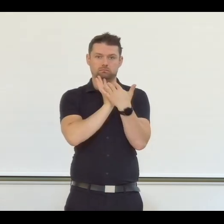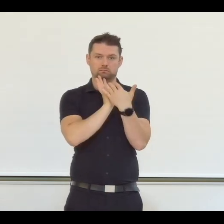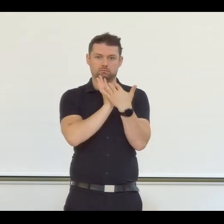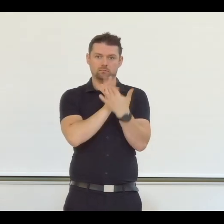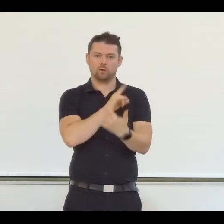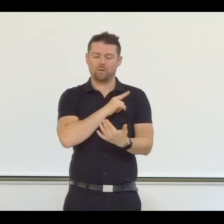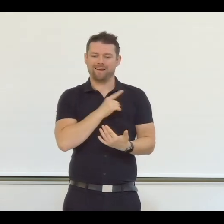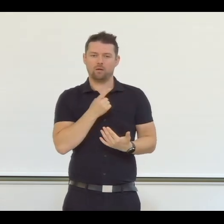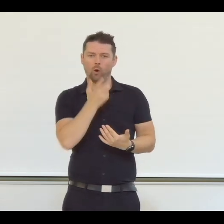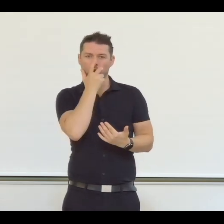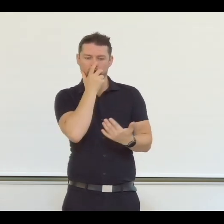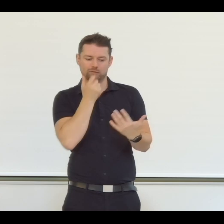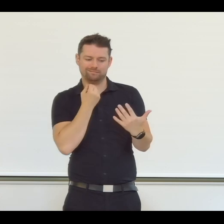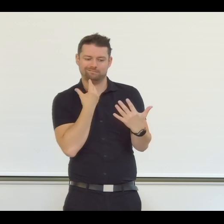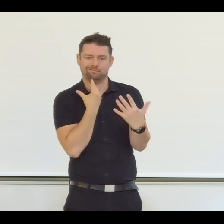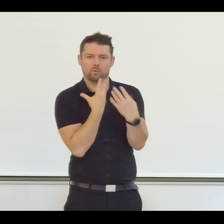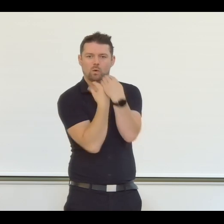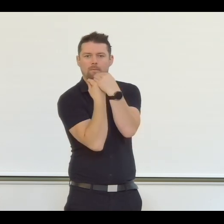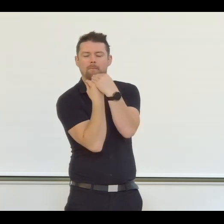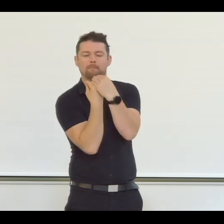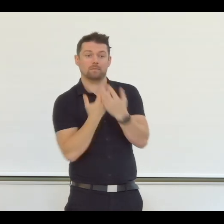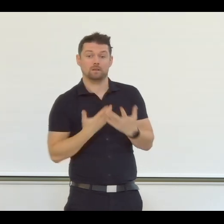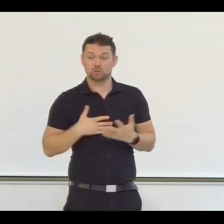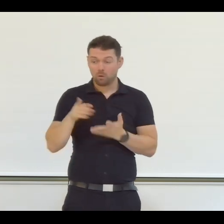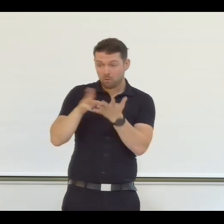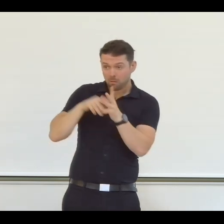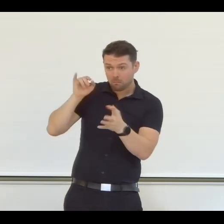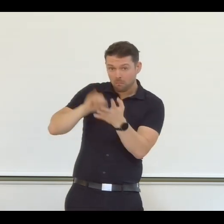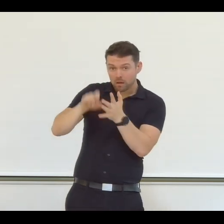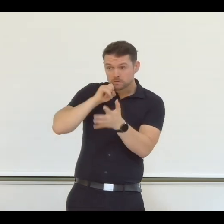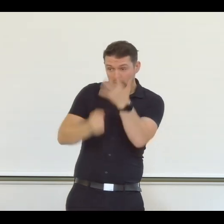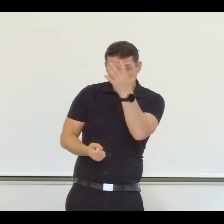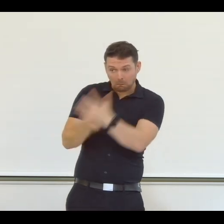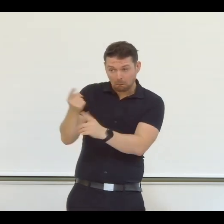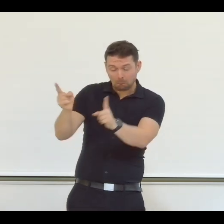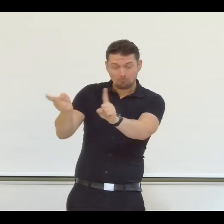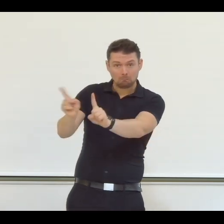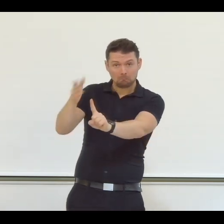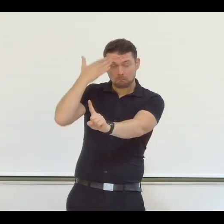So we don't fully know yet what will happen on Mars. Roughly 1/3 of